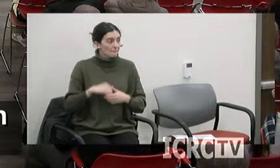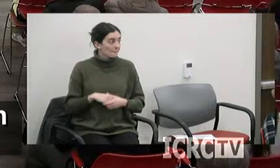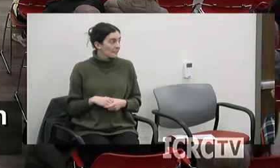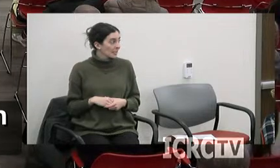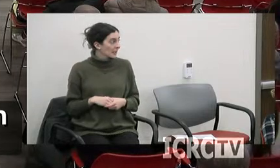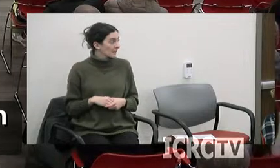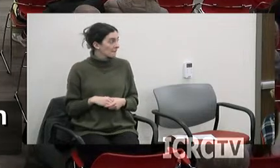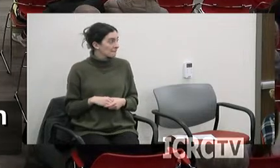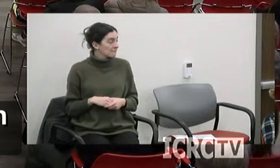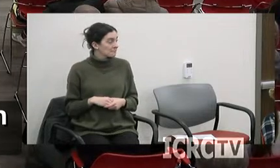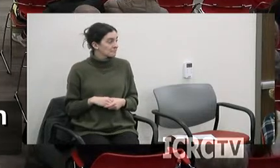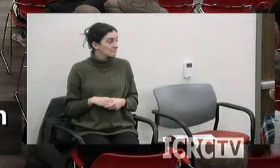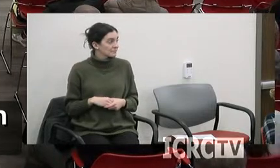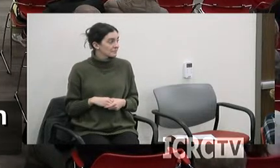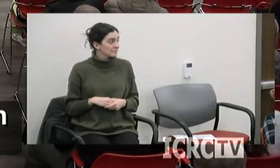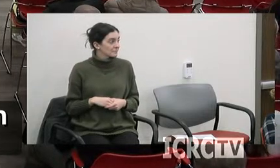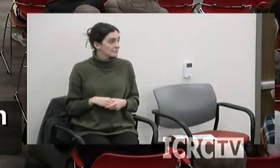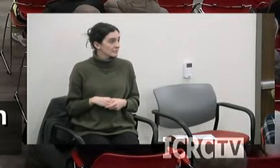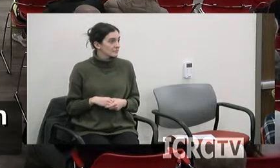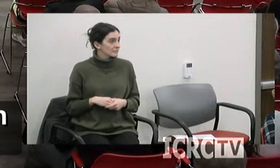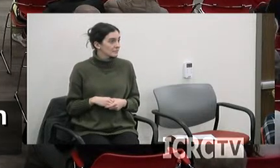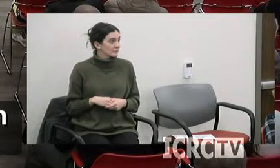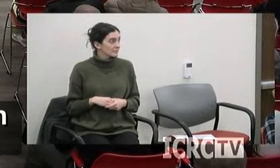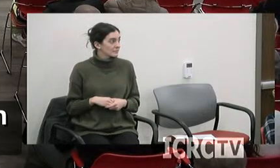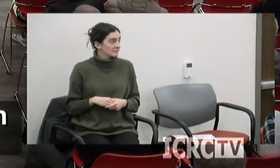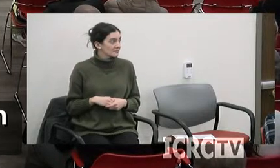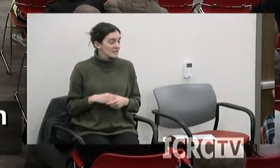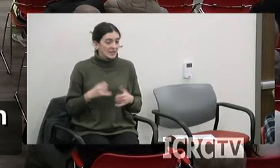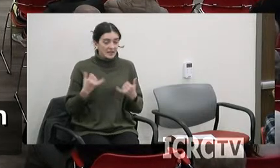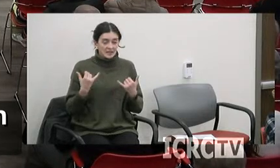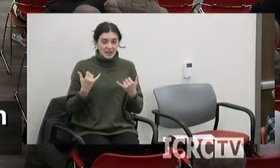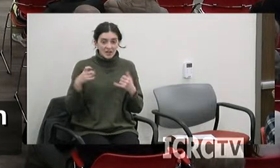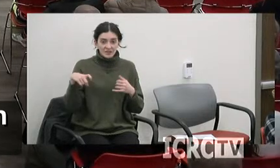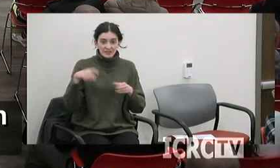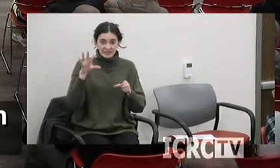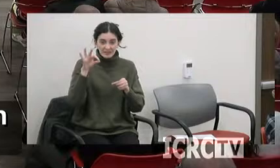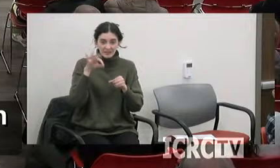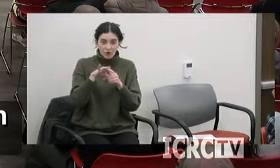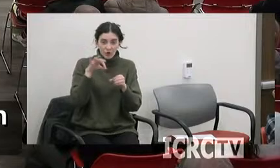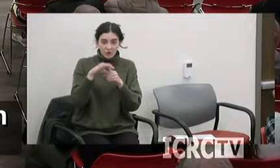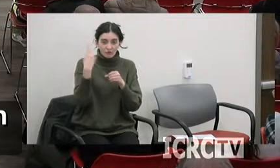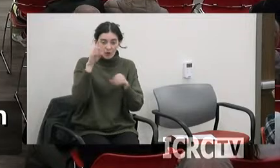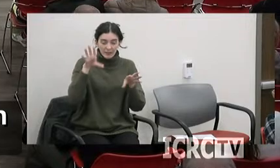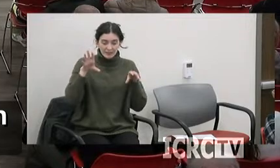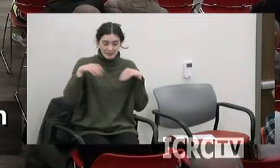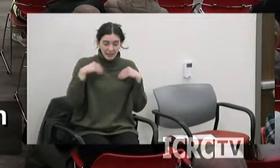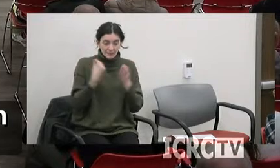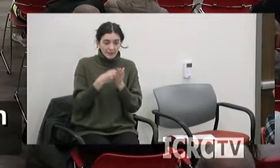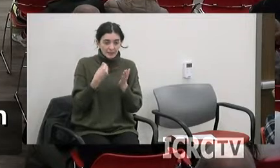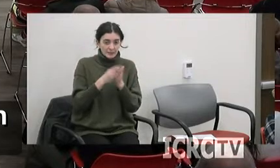I need a motion to approve the treasurer's report as it has been presented.